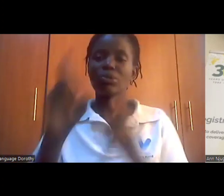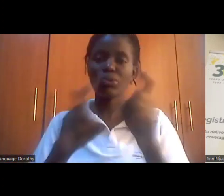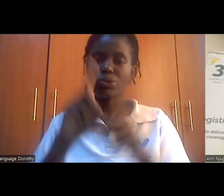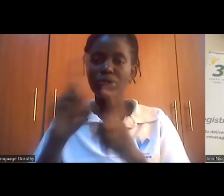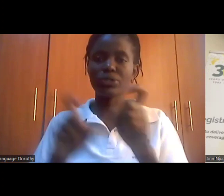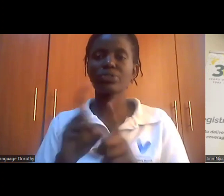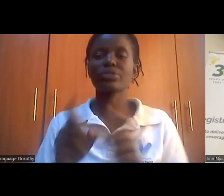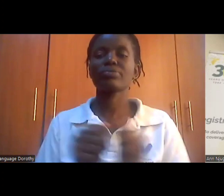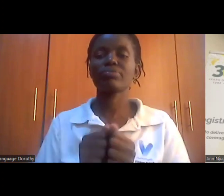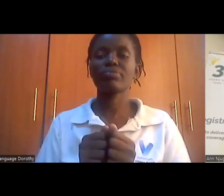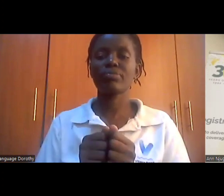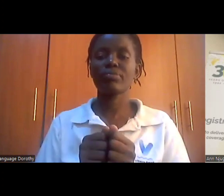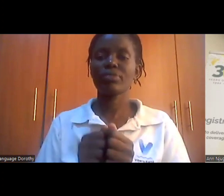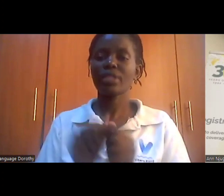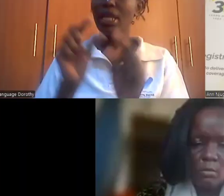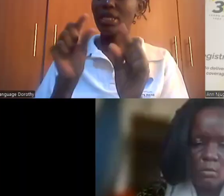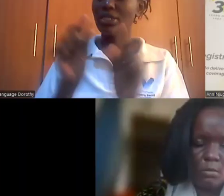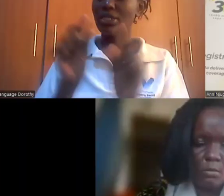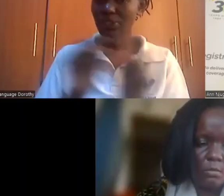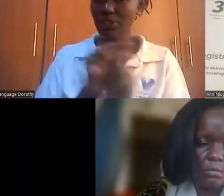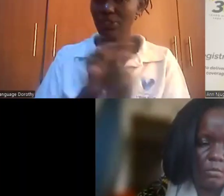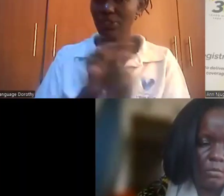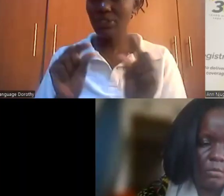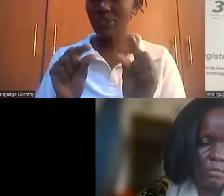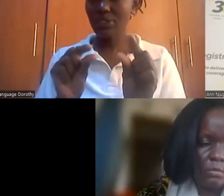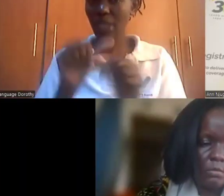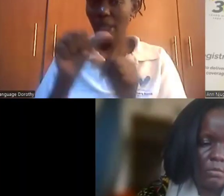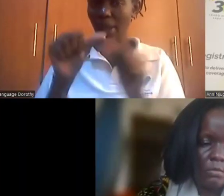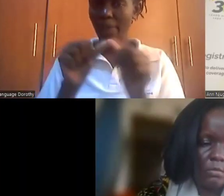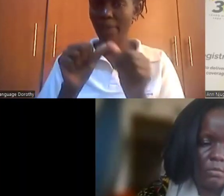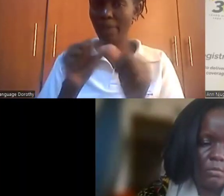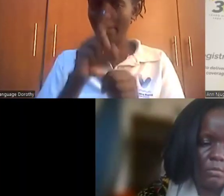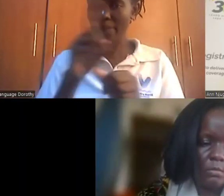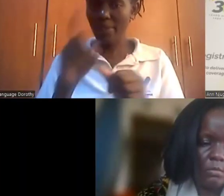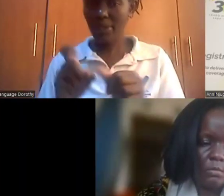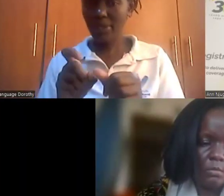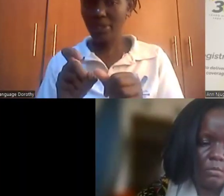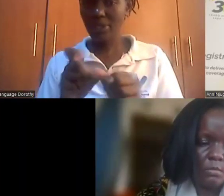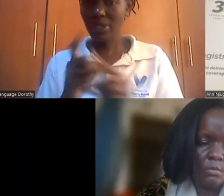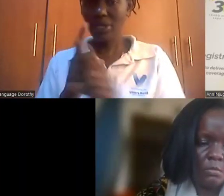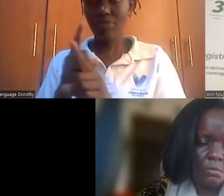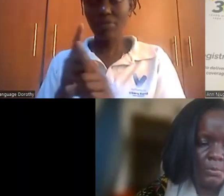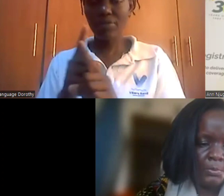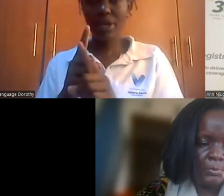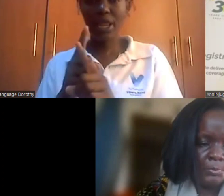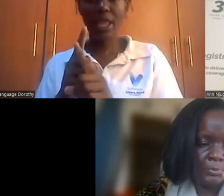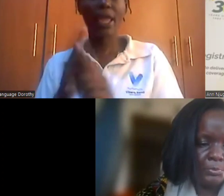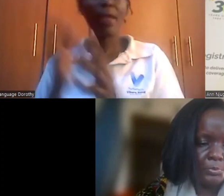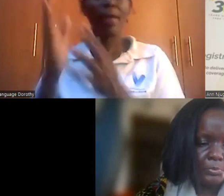very briefly answer that question around the distinction between traditional katas.